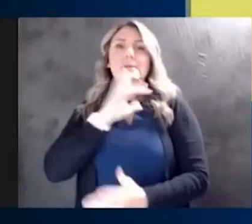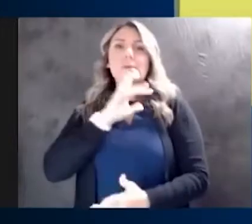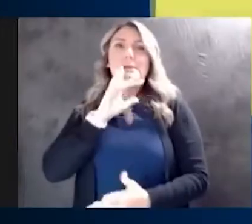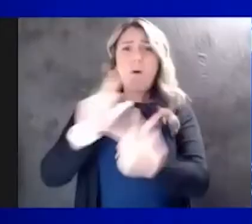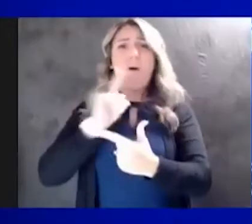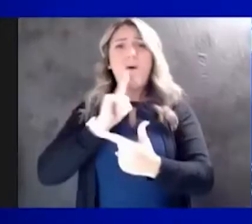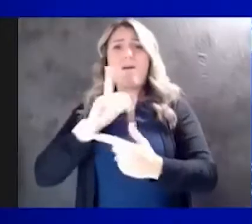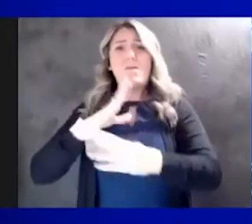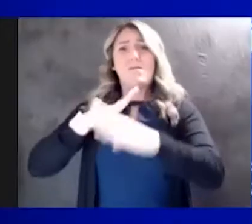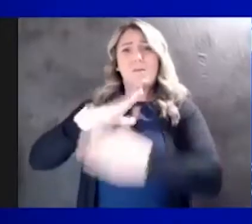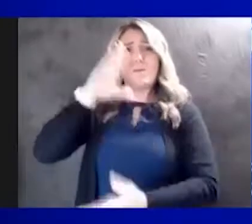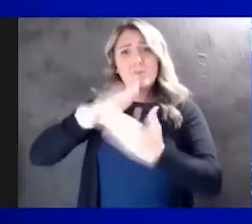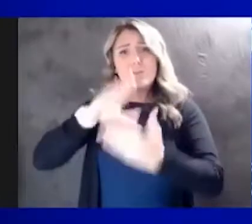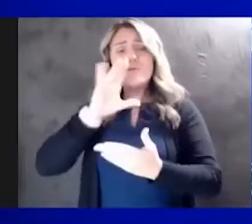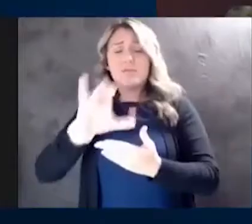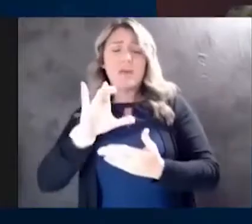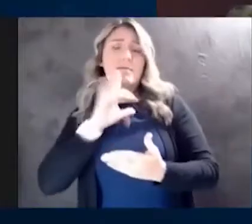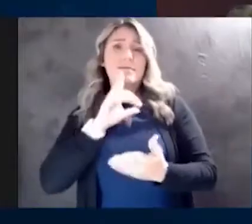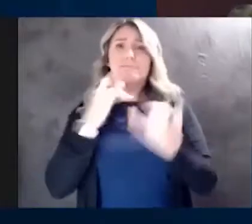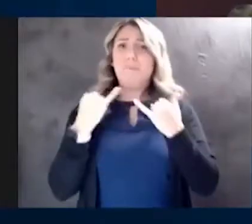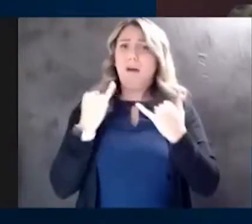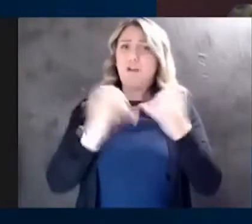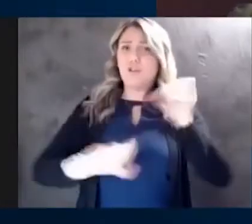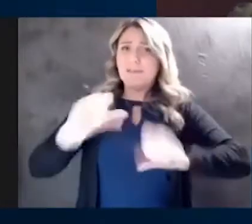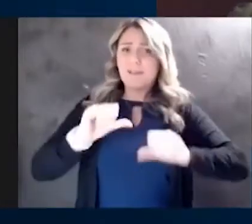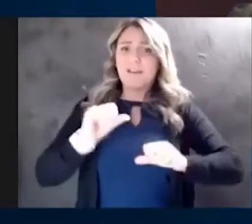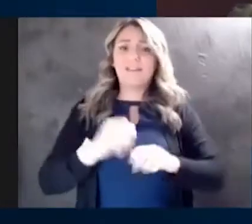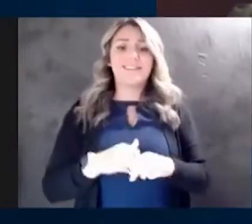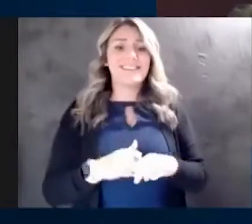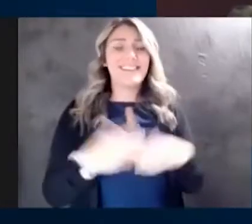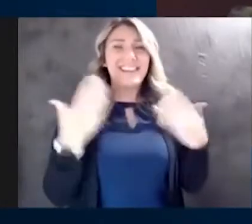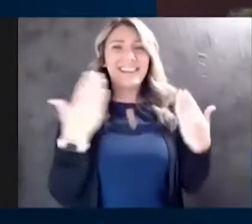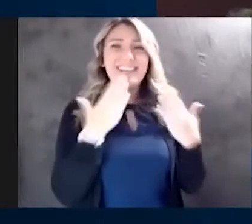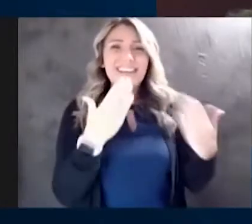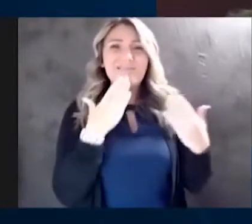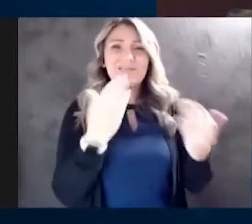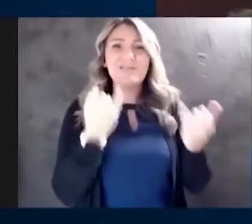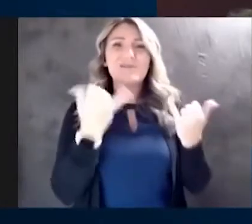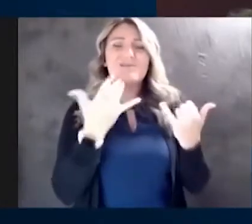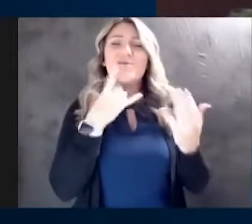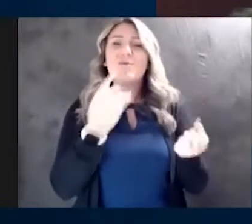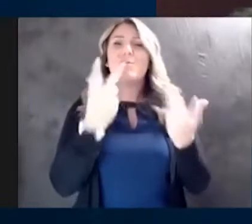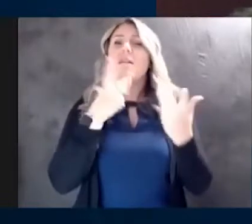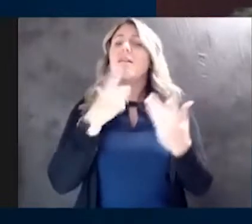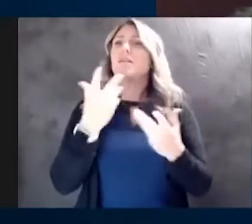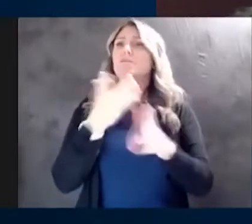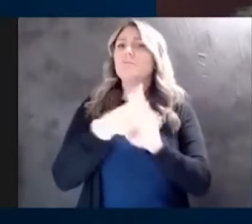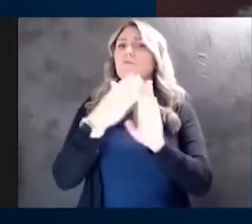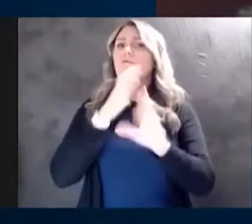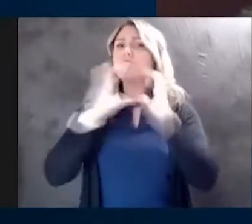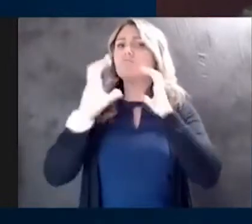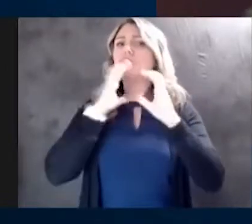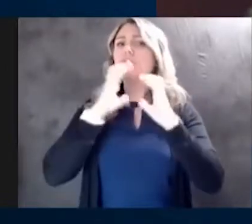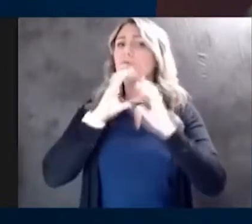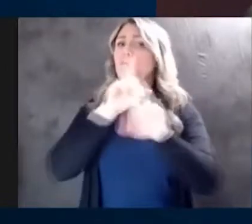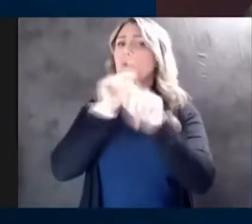uptake in medicine right now. Dr. Hawk, thanks so much. Okay, before we start our conversation, any reporter questions on the line today?